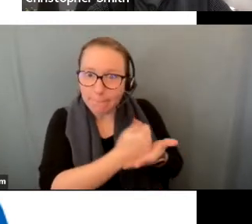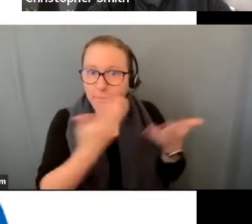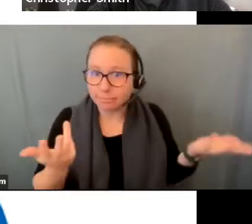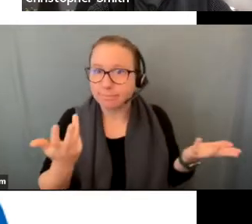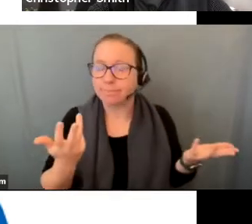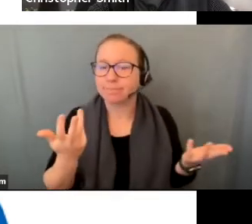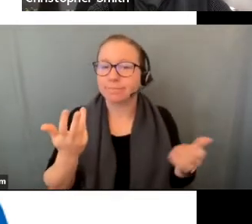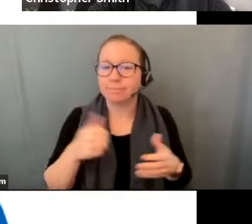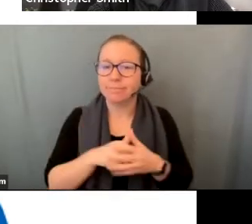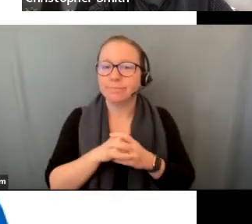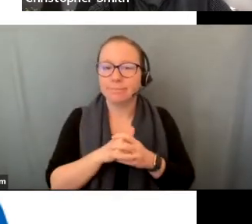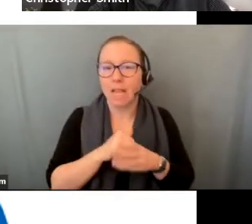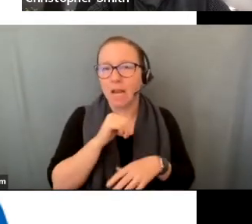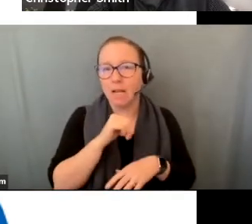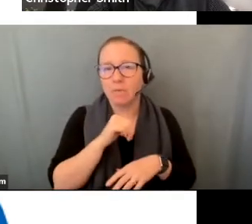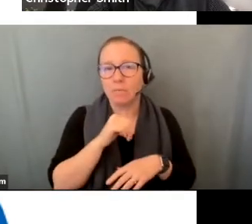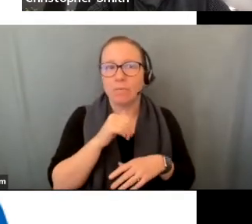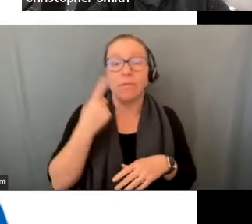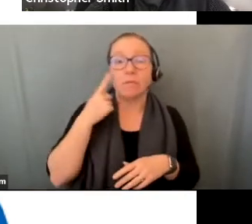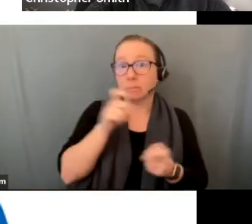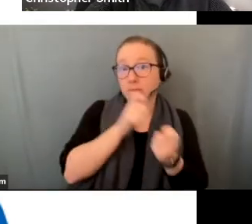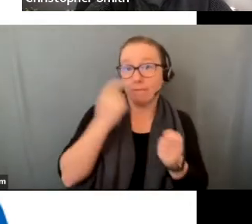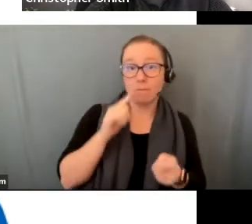undertreated chronic conditions in our community.